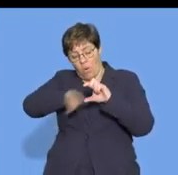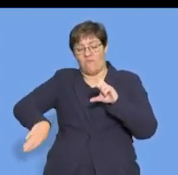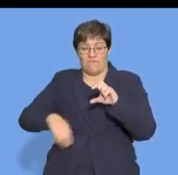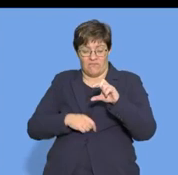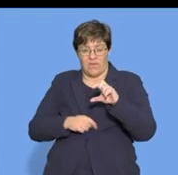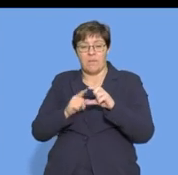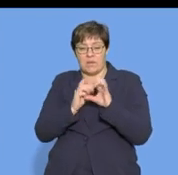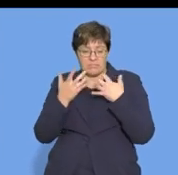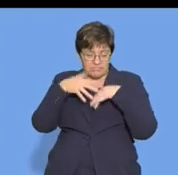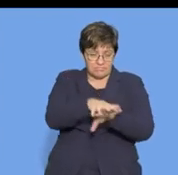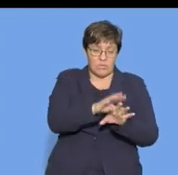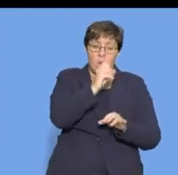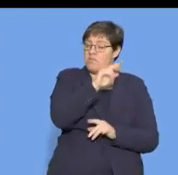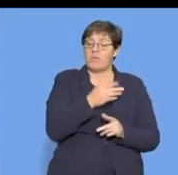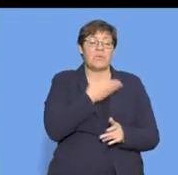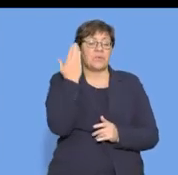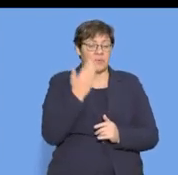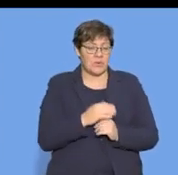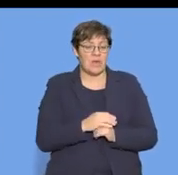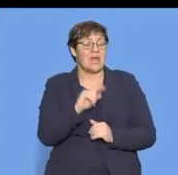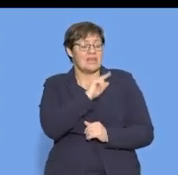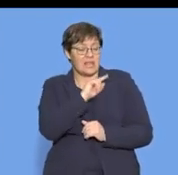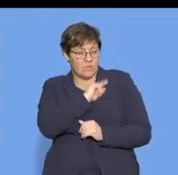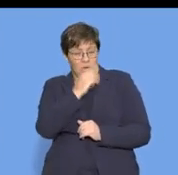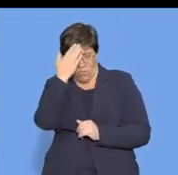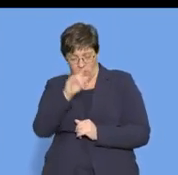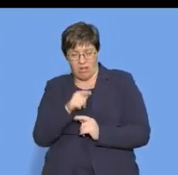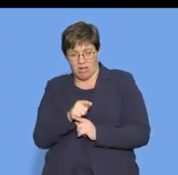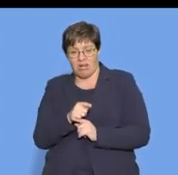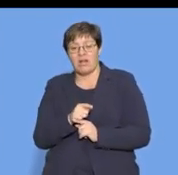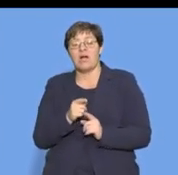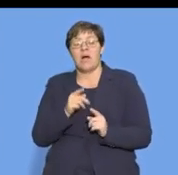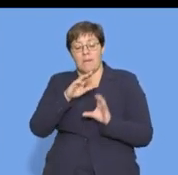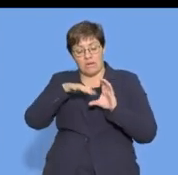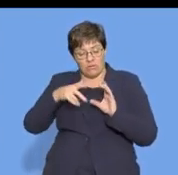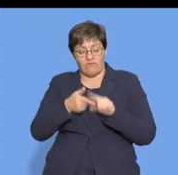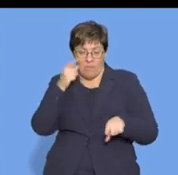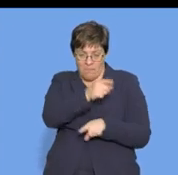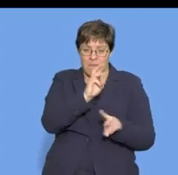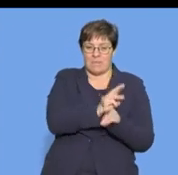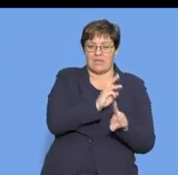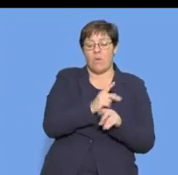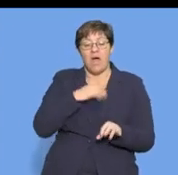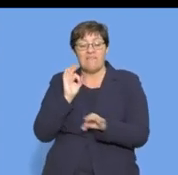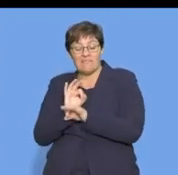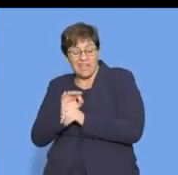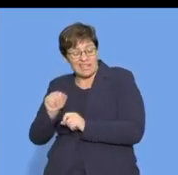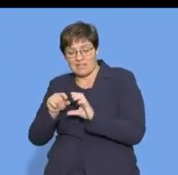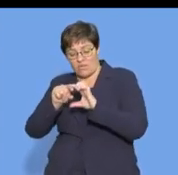that does not fuse with the ovum. So that is why we know that the mitochondria then come from the